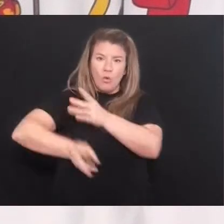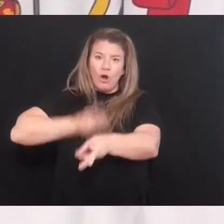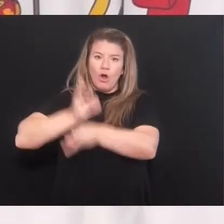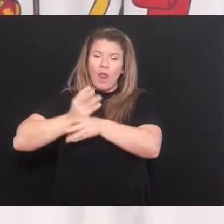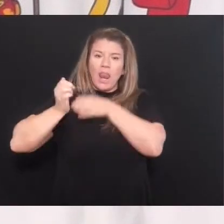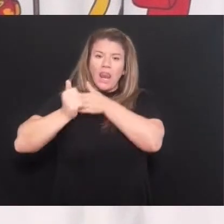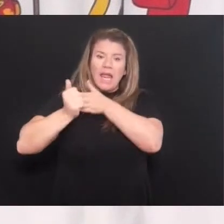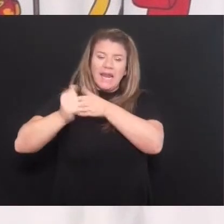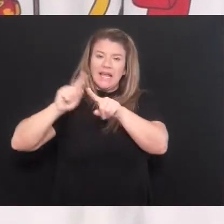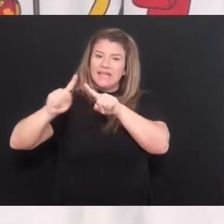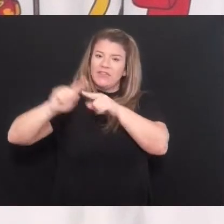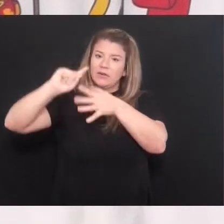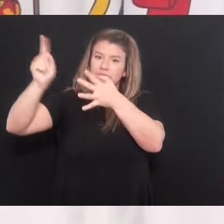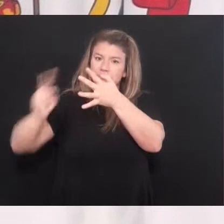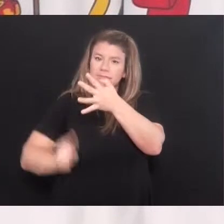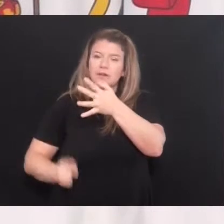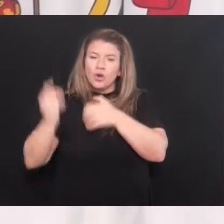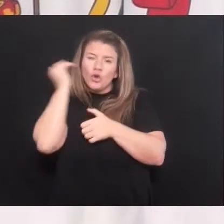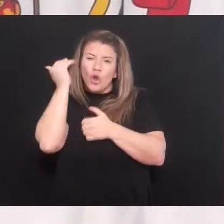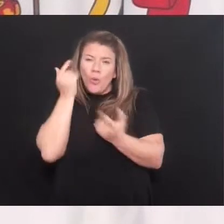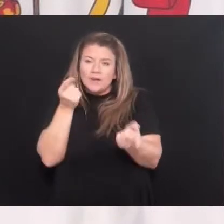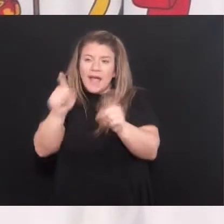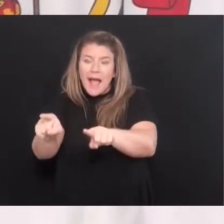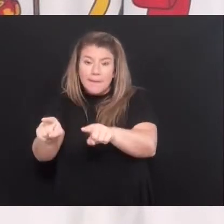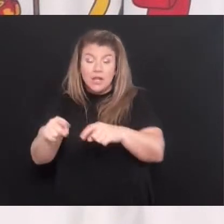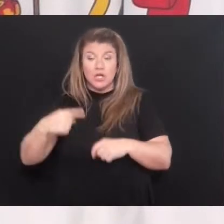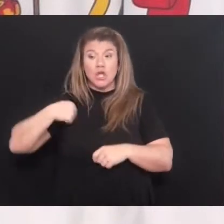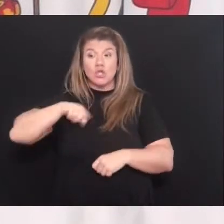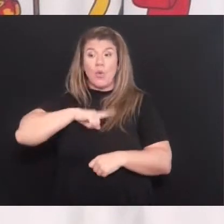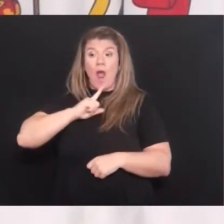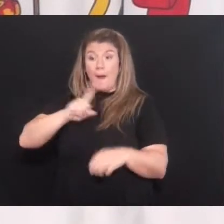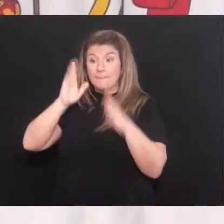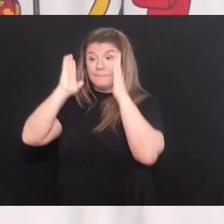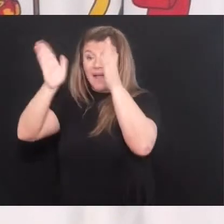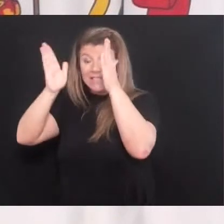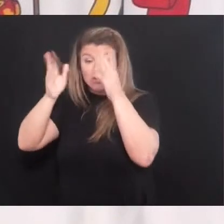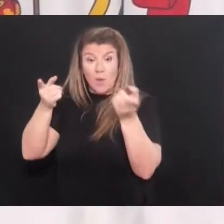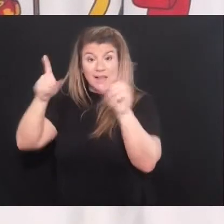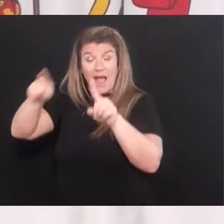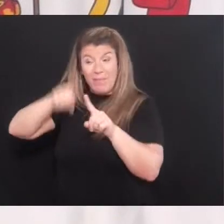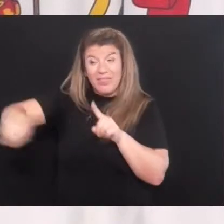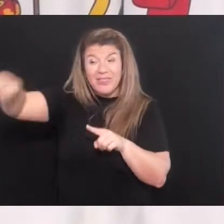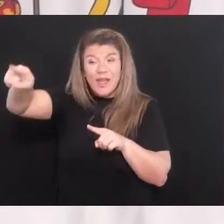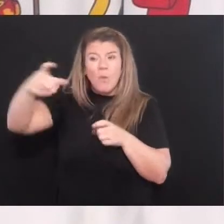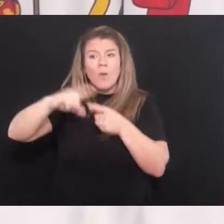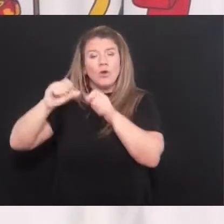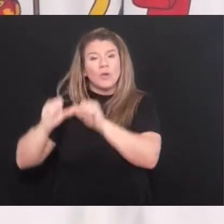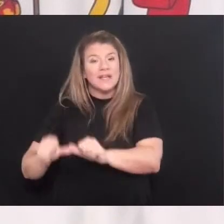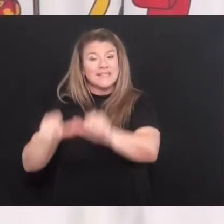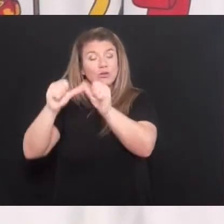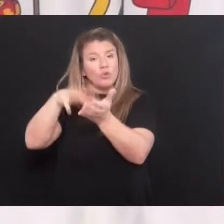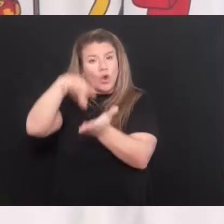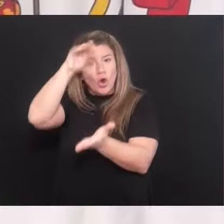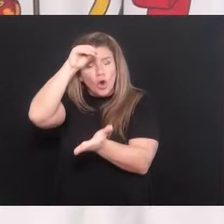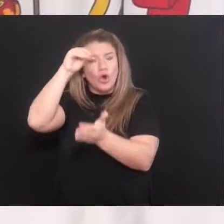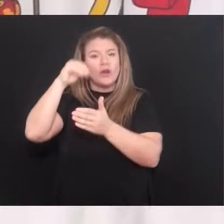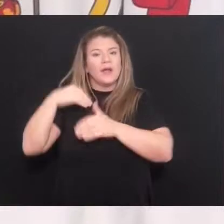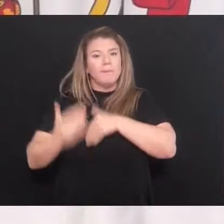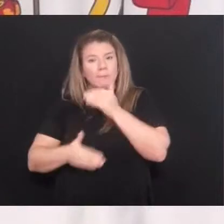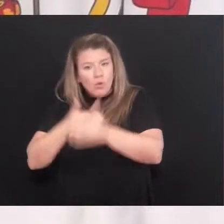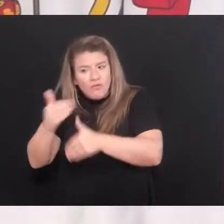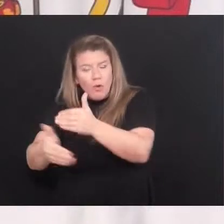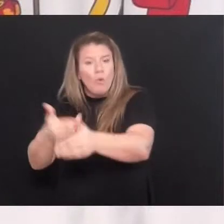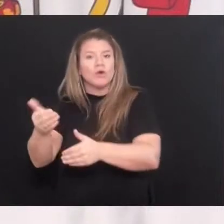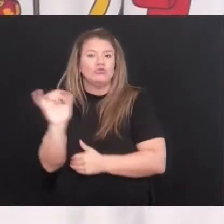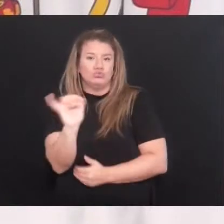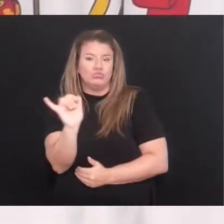these categories, but we've paid close attention and want to continue to learn and move forward